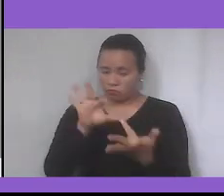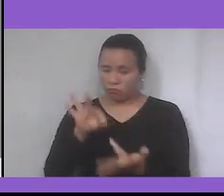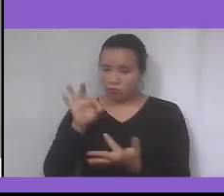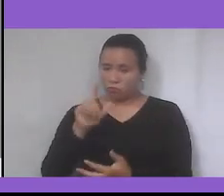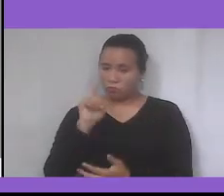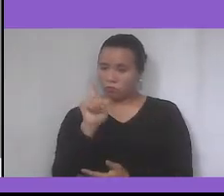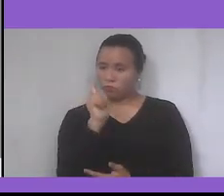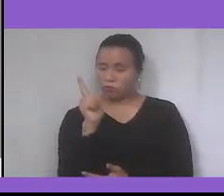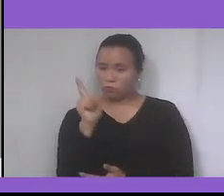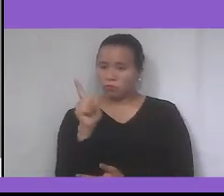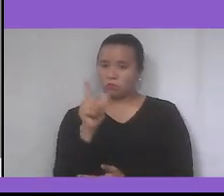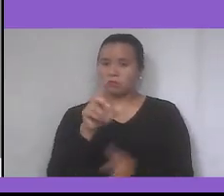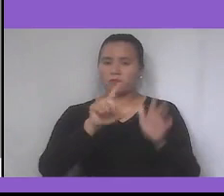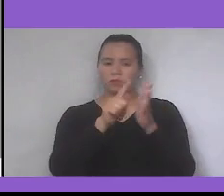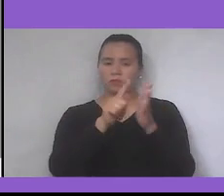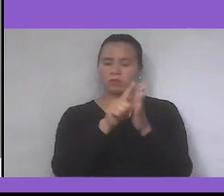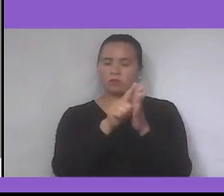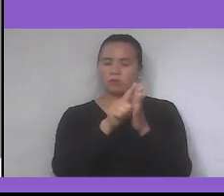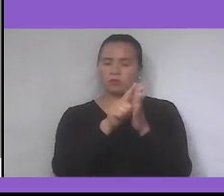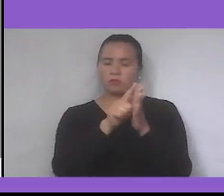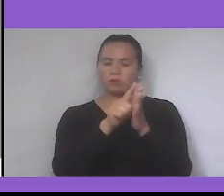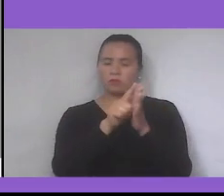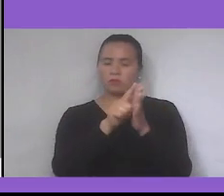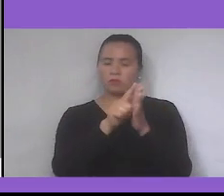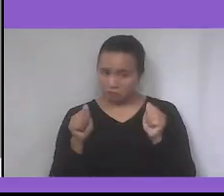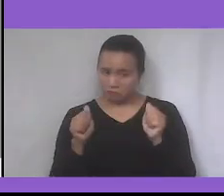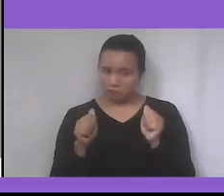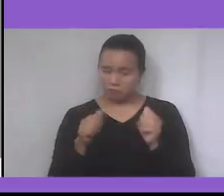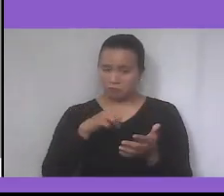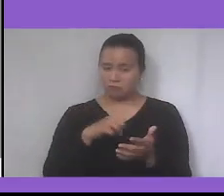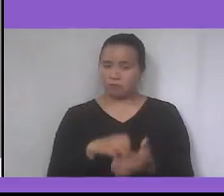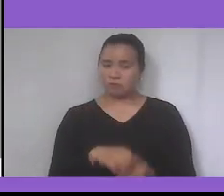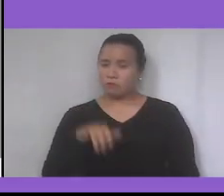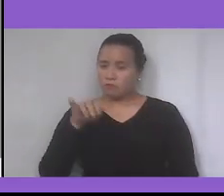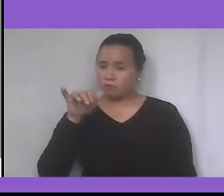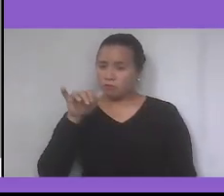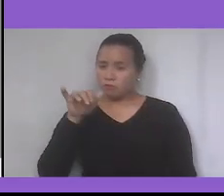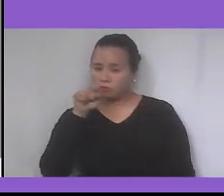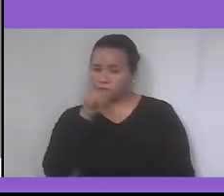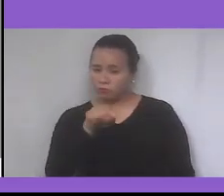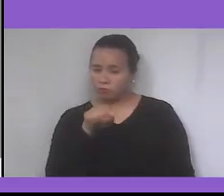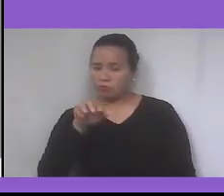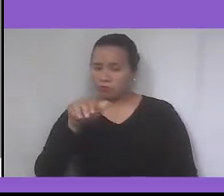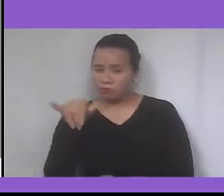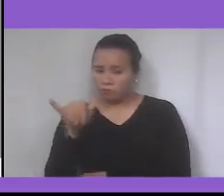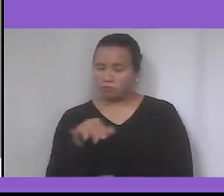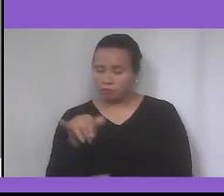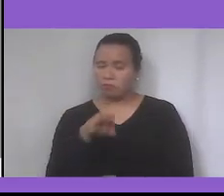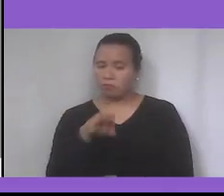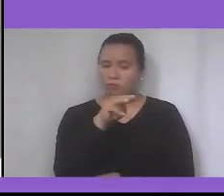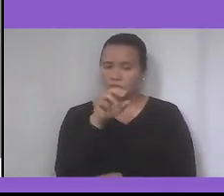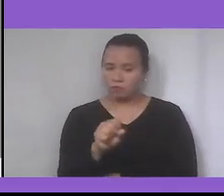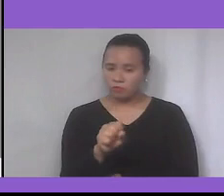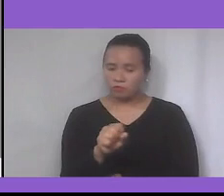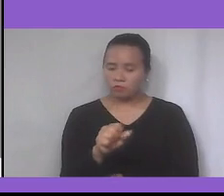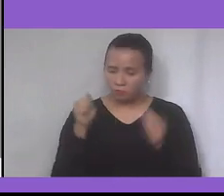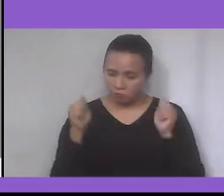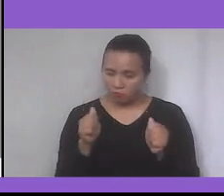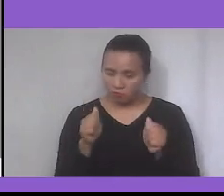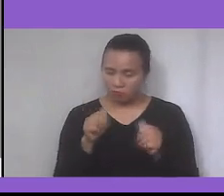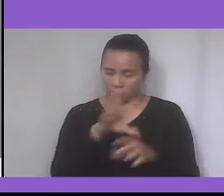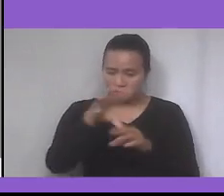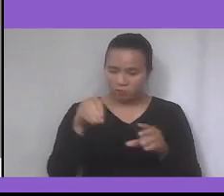among 20 languages. You can enable auto